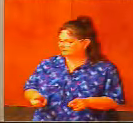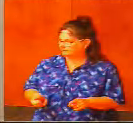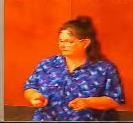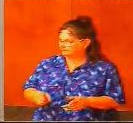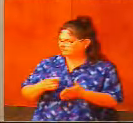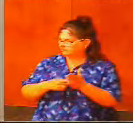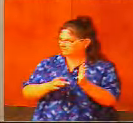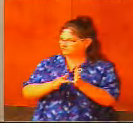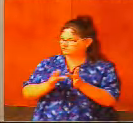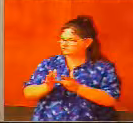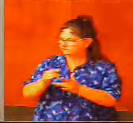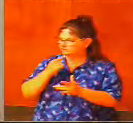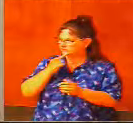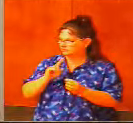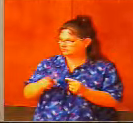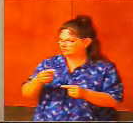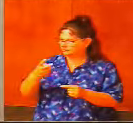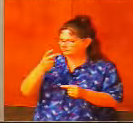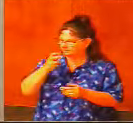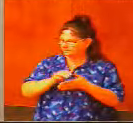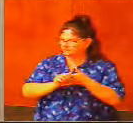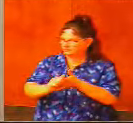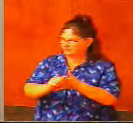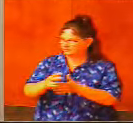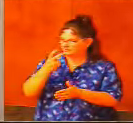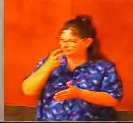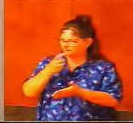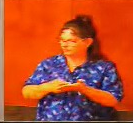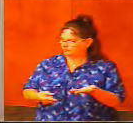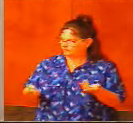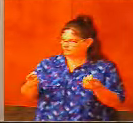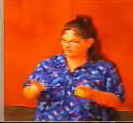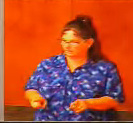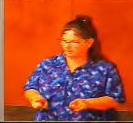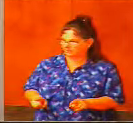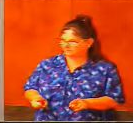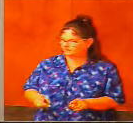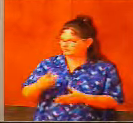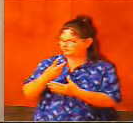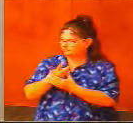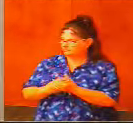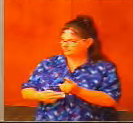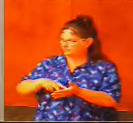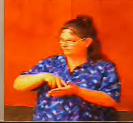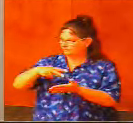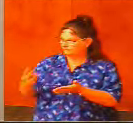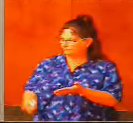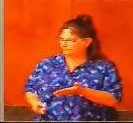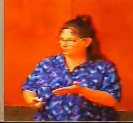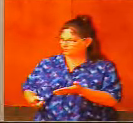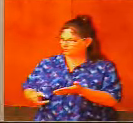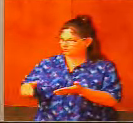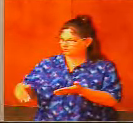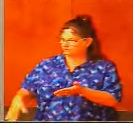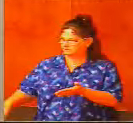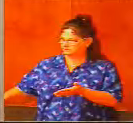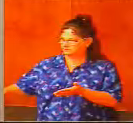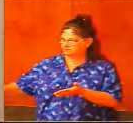What did Jesus say? When the blind lead the blind, what happens? They both fall into the ditch.